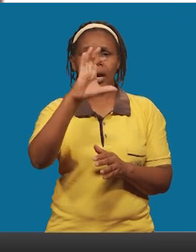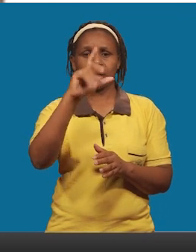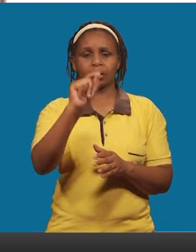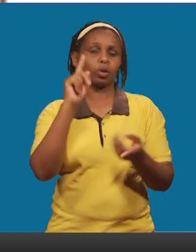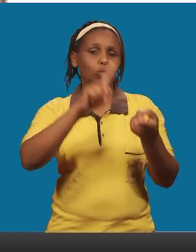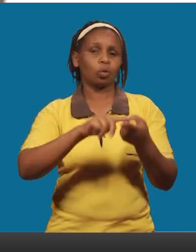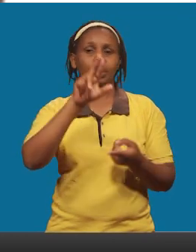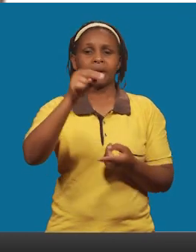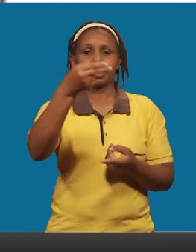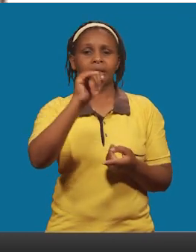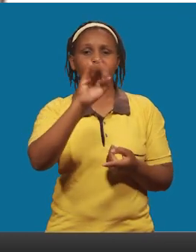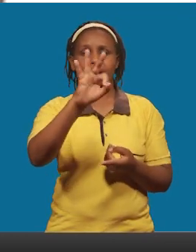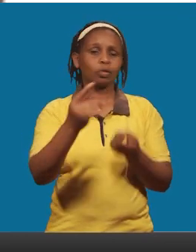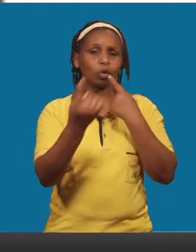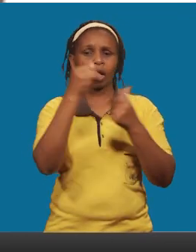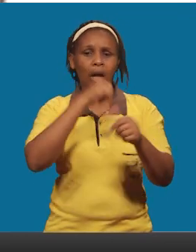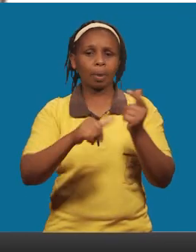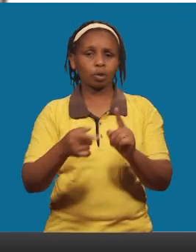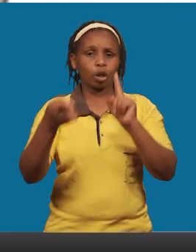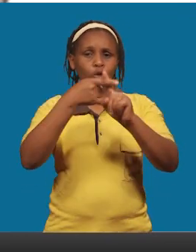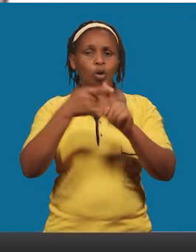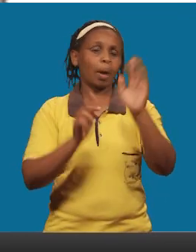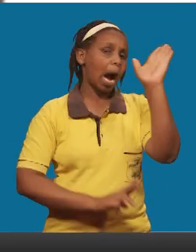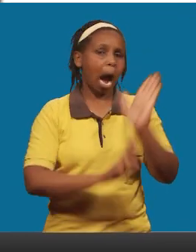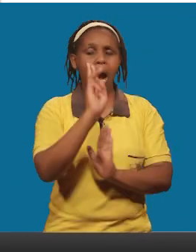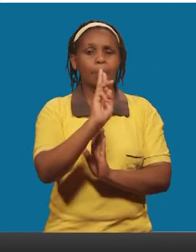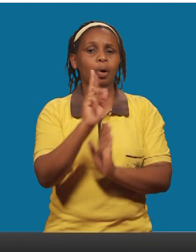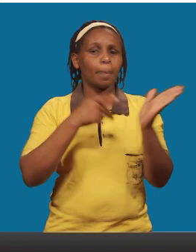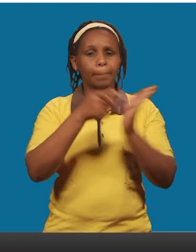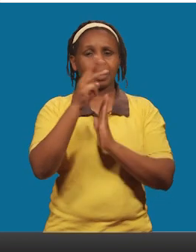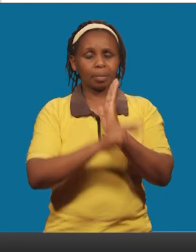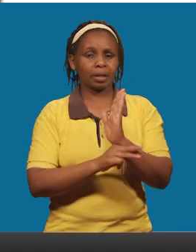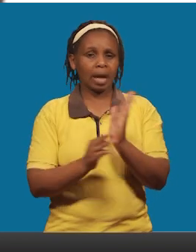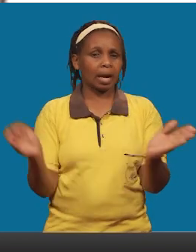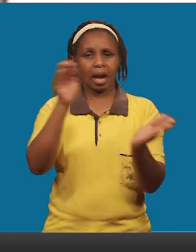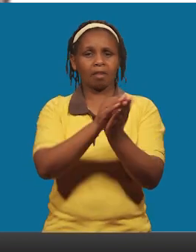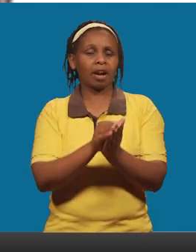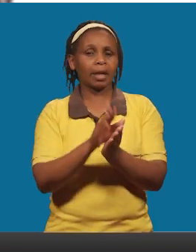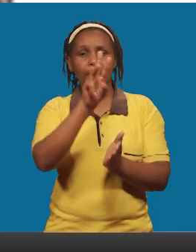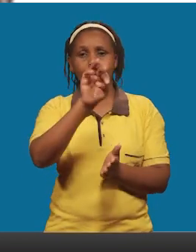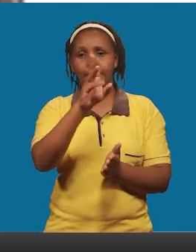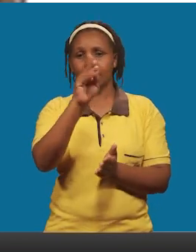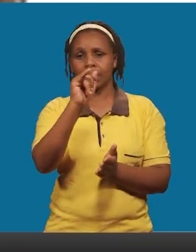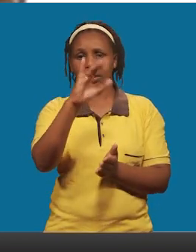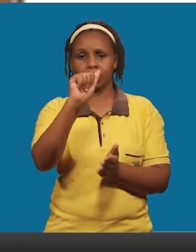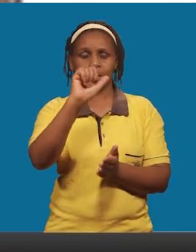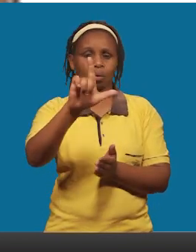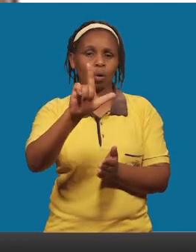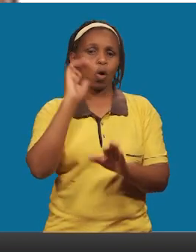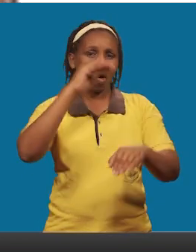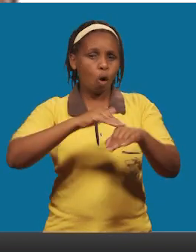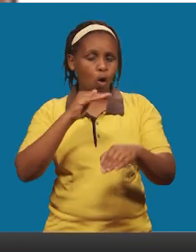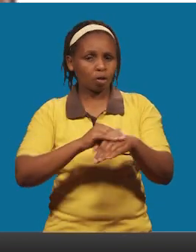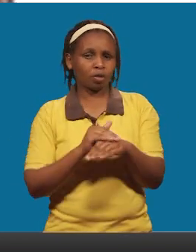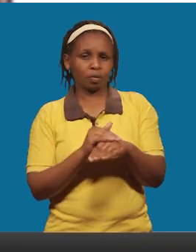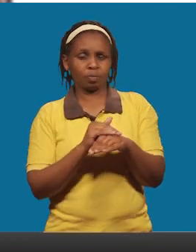NHIF, which talks about top-up payment. It says that for any uncovered medical claim